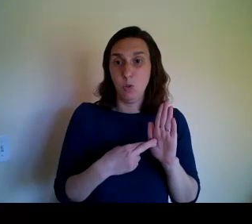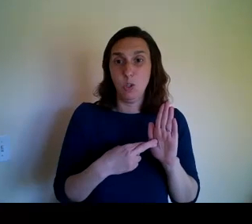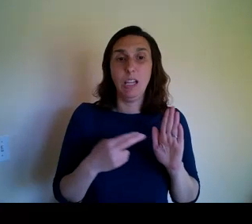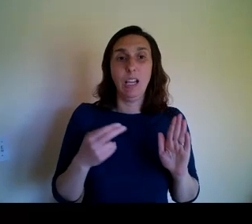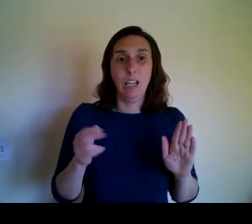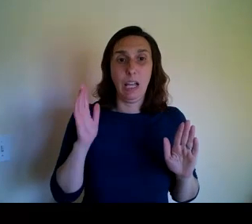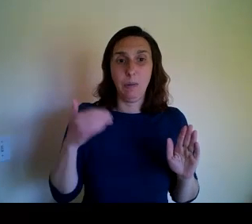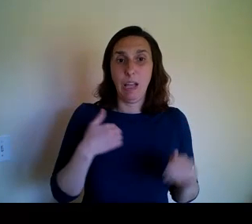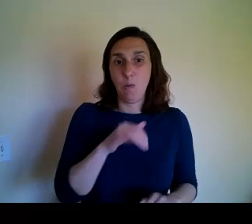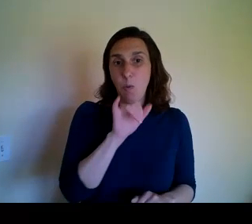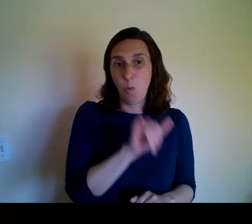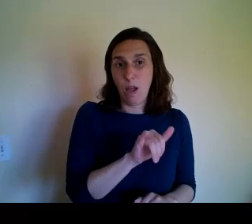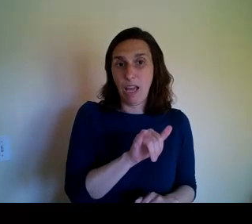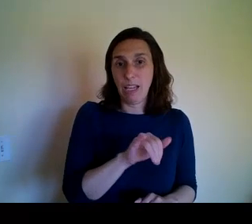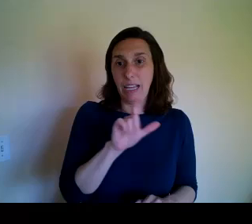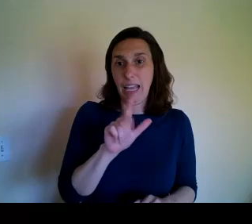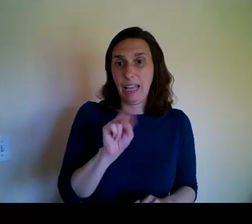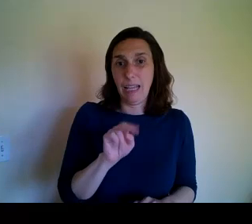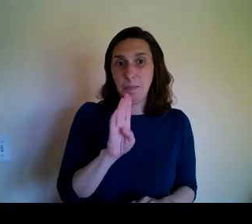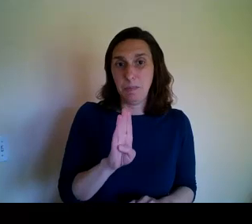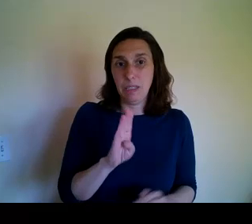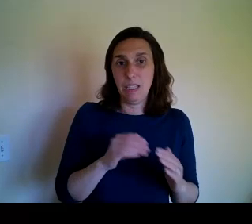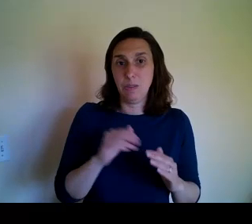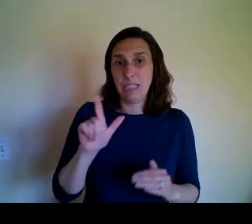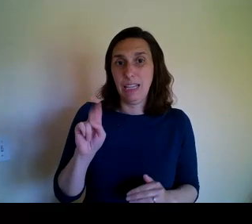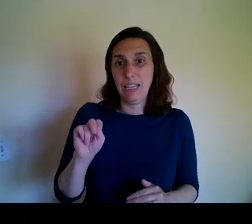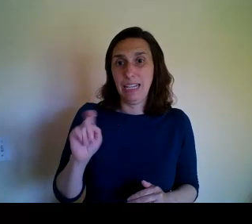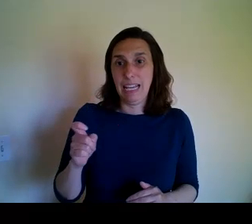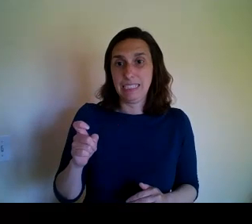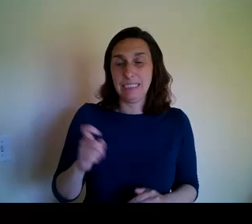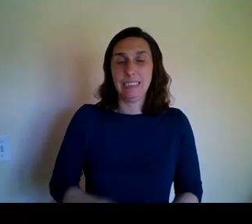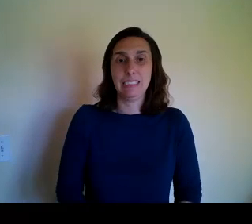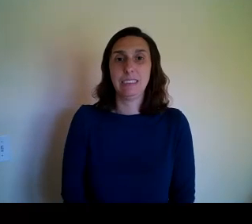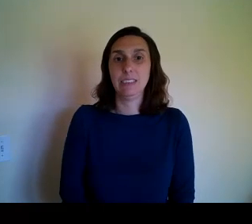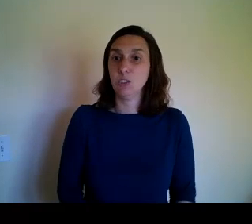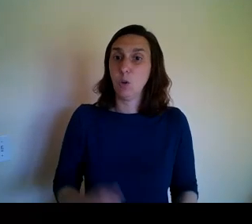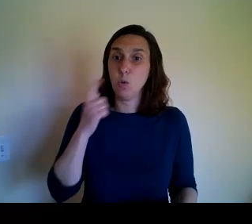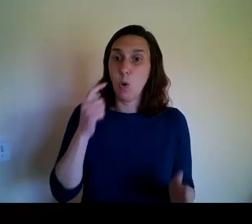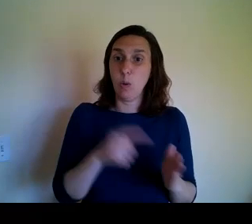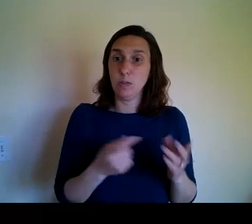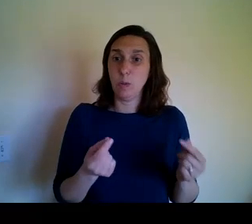b equals ln x. Notice what I've done.